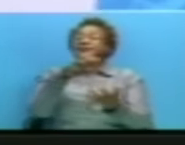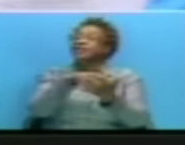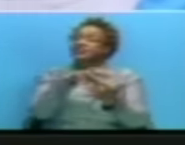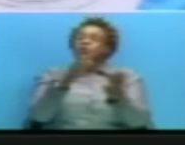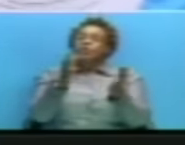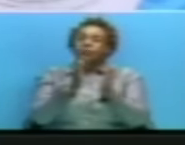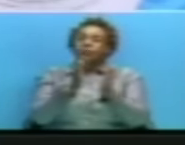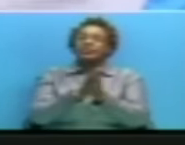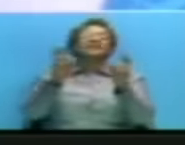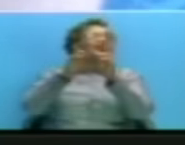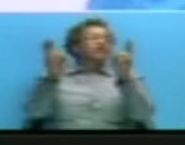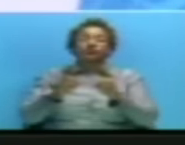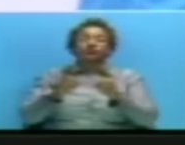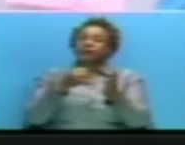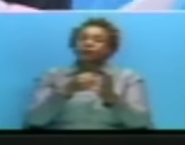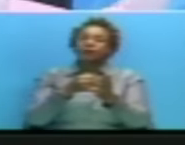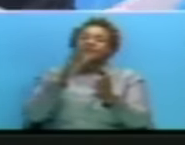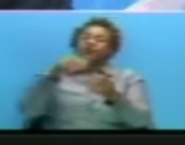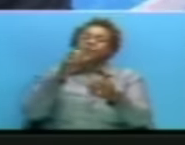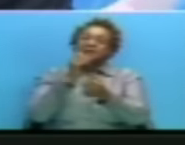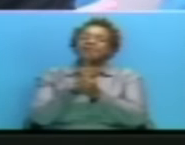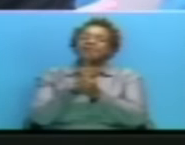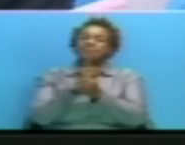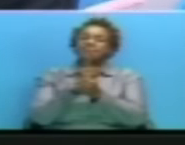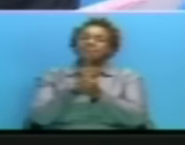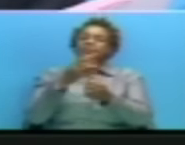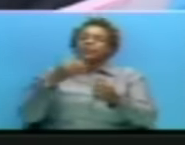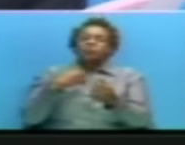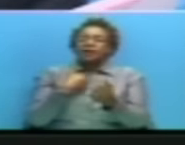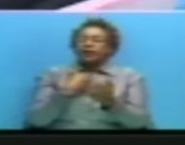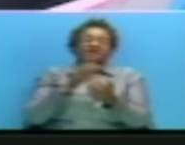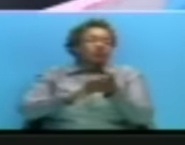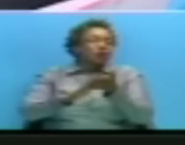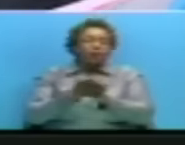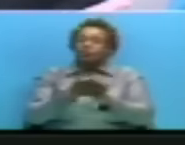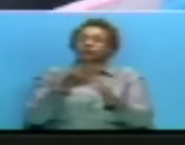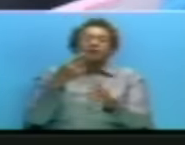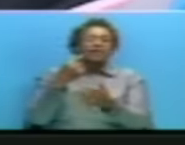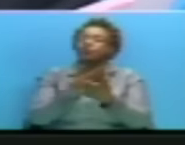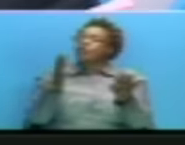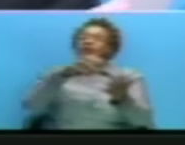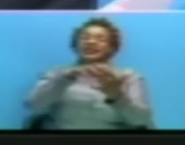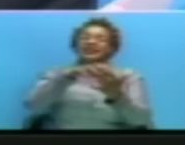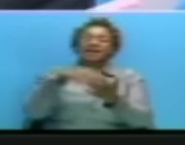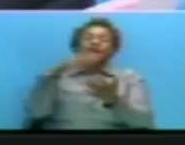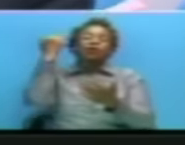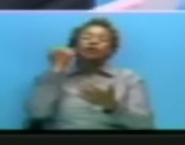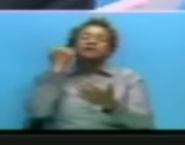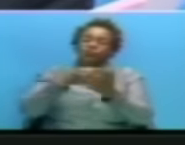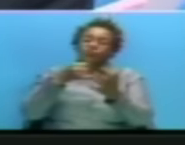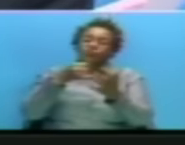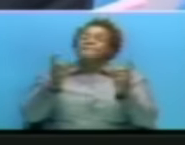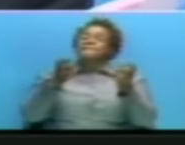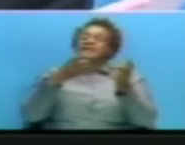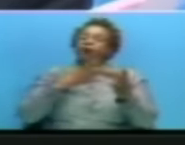with multinationals since December. We have no single case in court. In fact, even the media owners, if you remember in